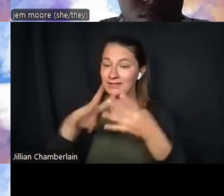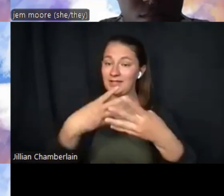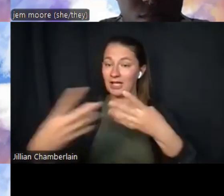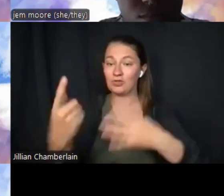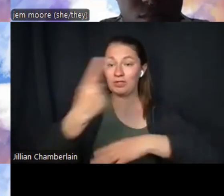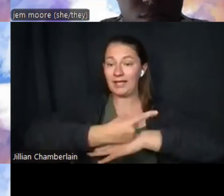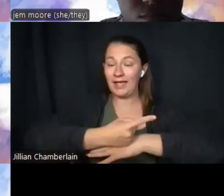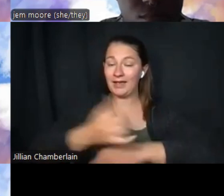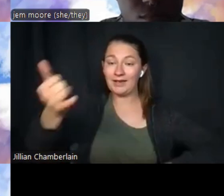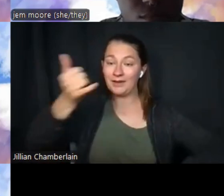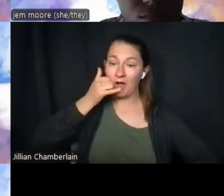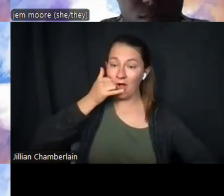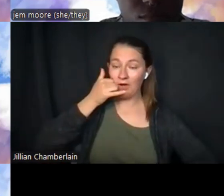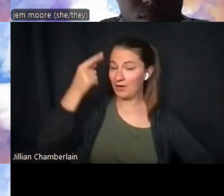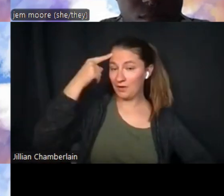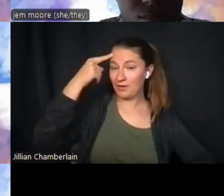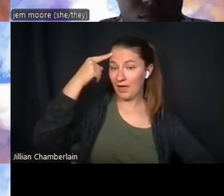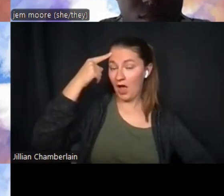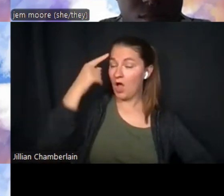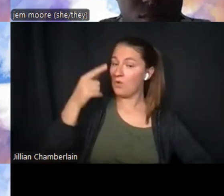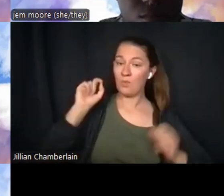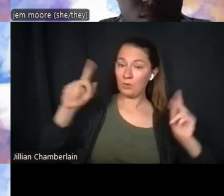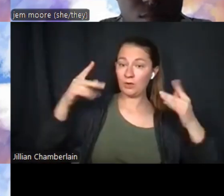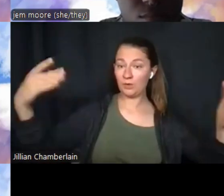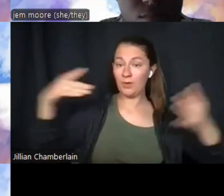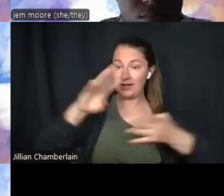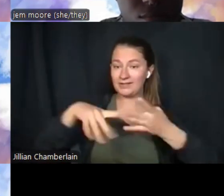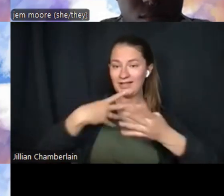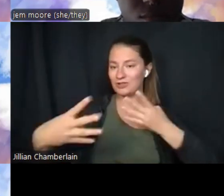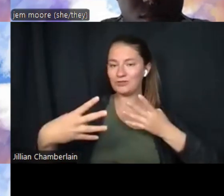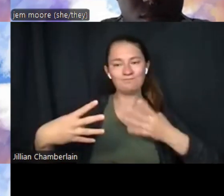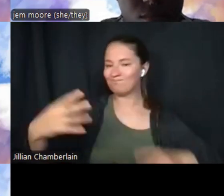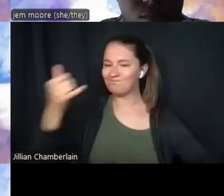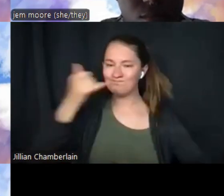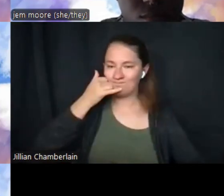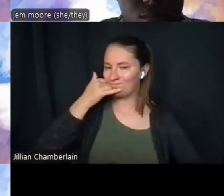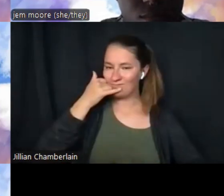thinking I'm going to schedule my surgery, and it's not that.